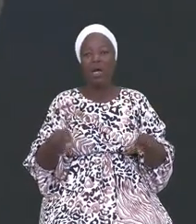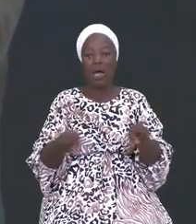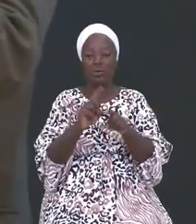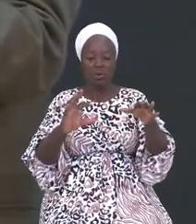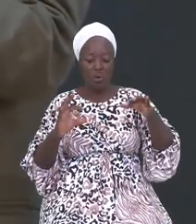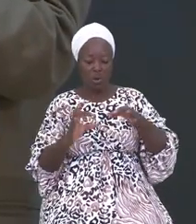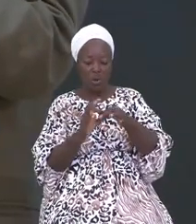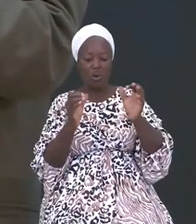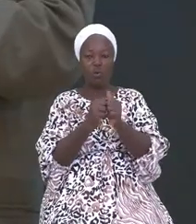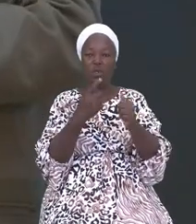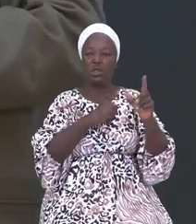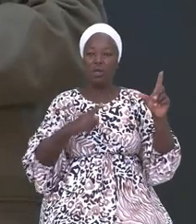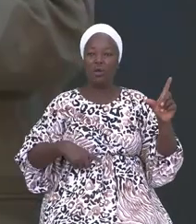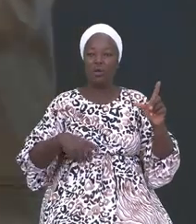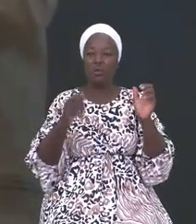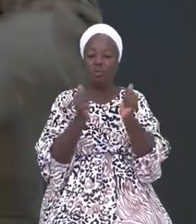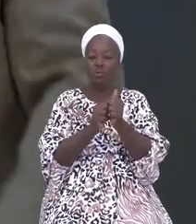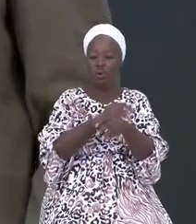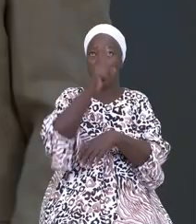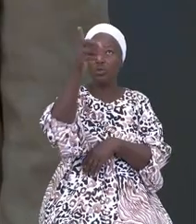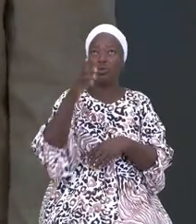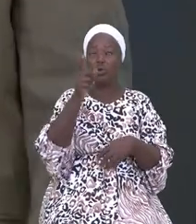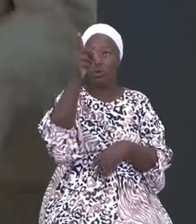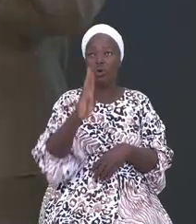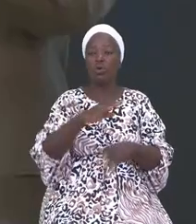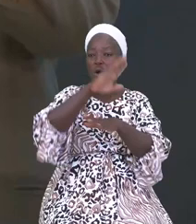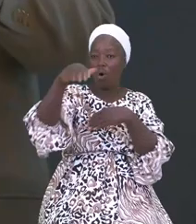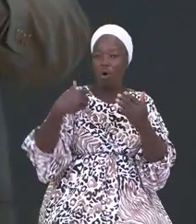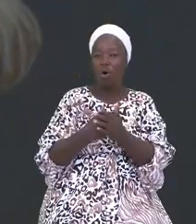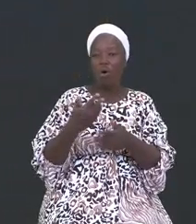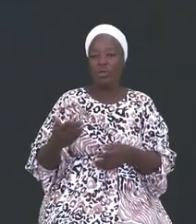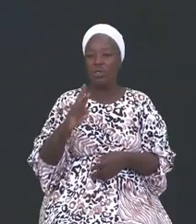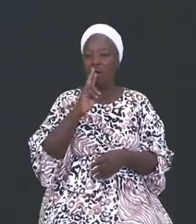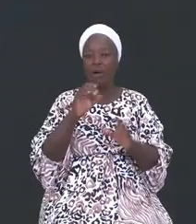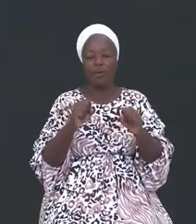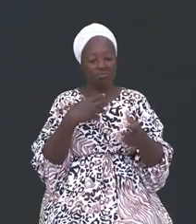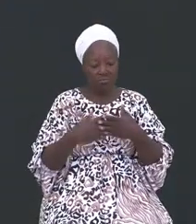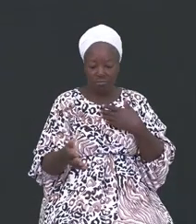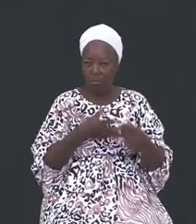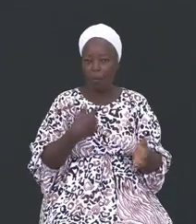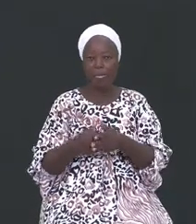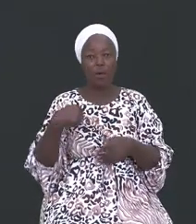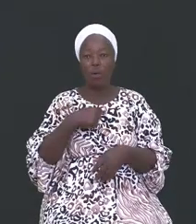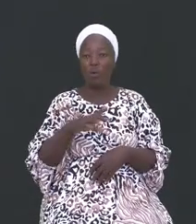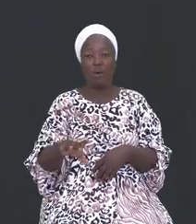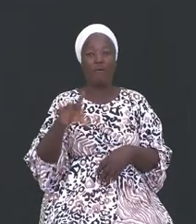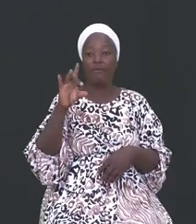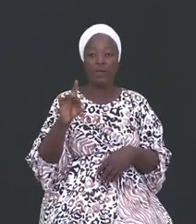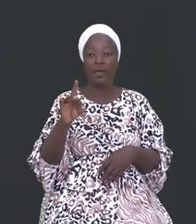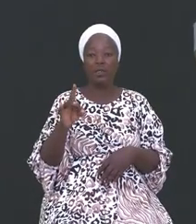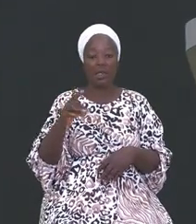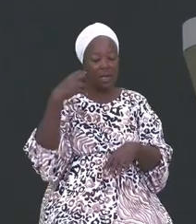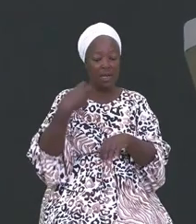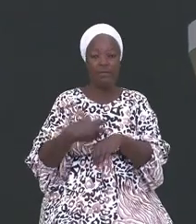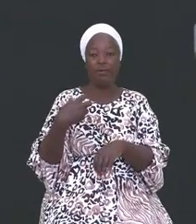the Lord, with God, all things are possible. Whatever we find